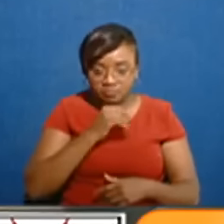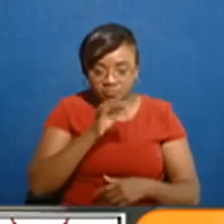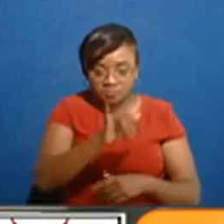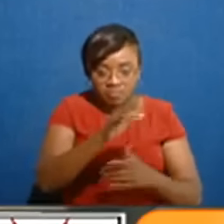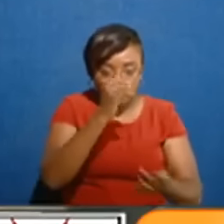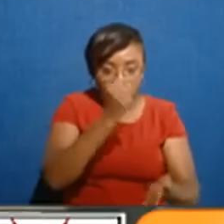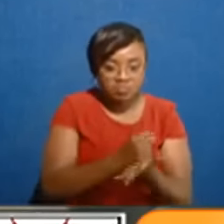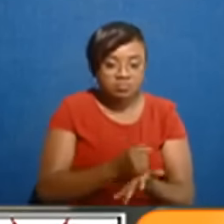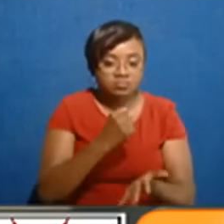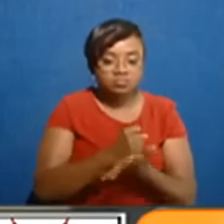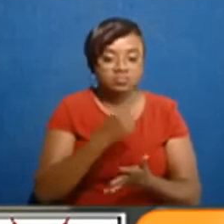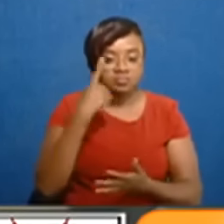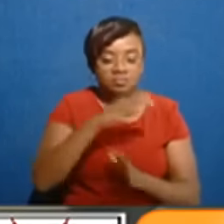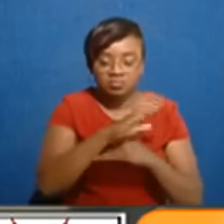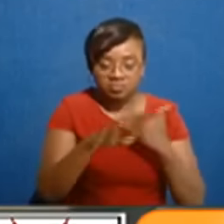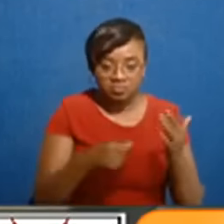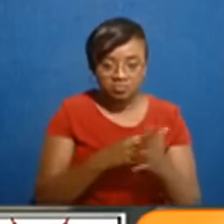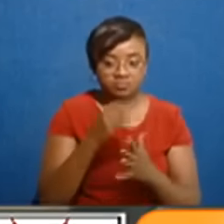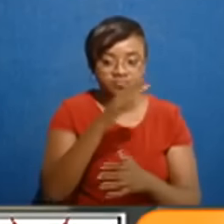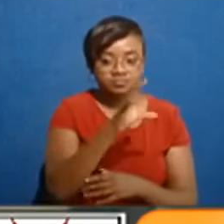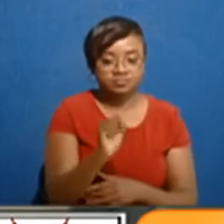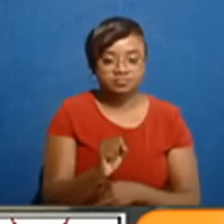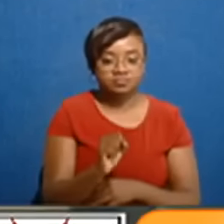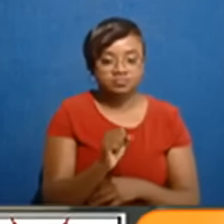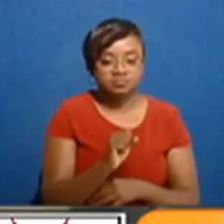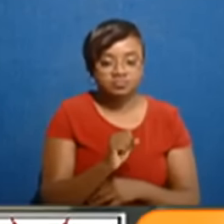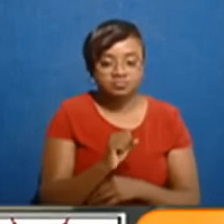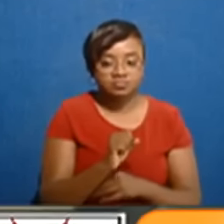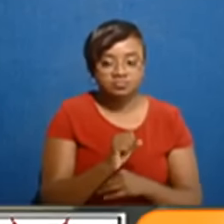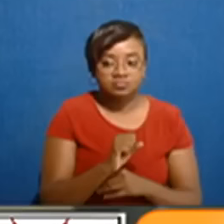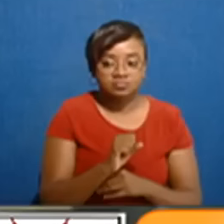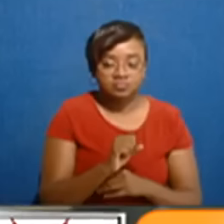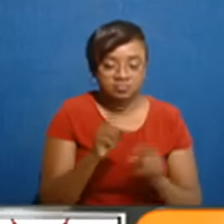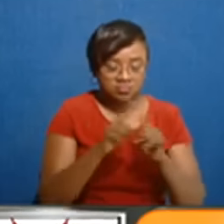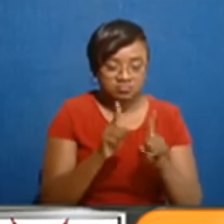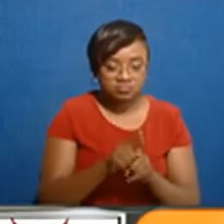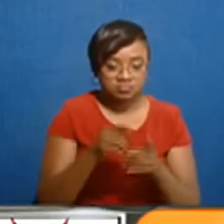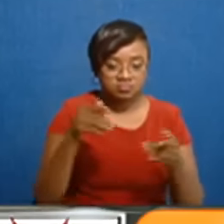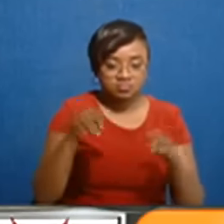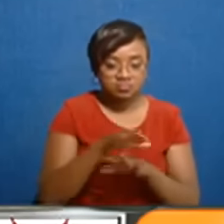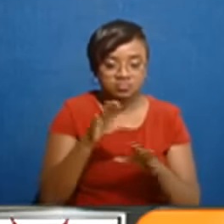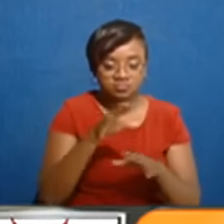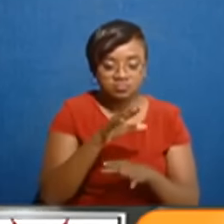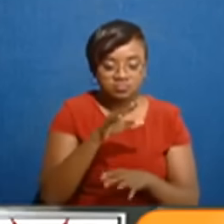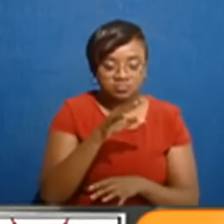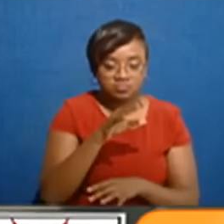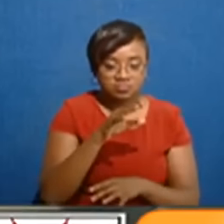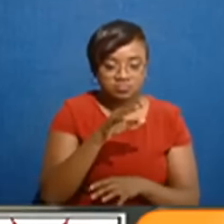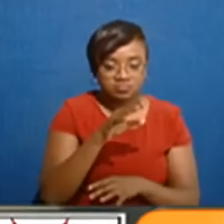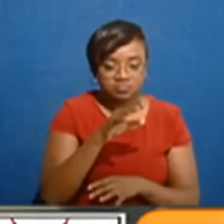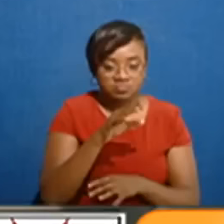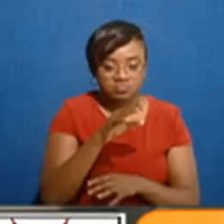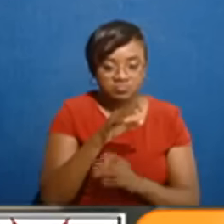offices of all ministers and all assistant ministers become